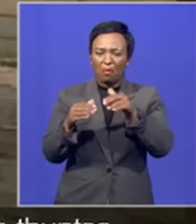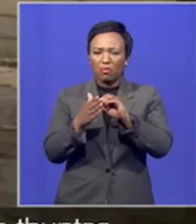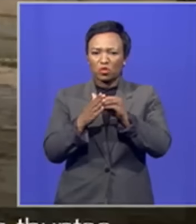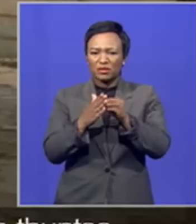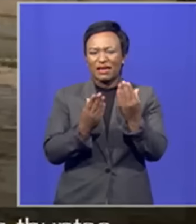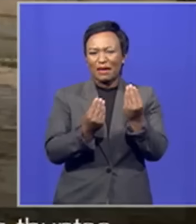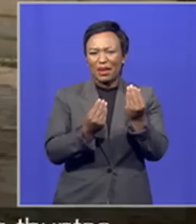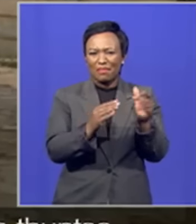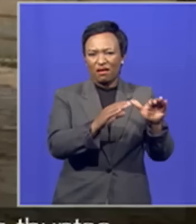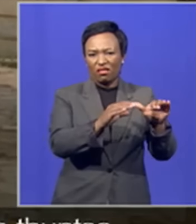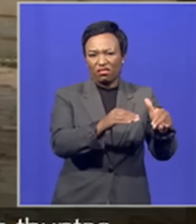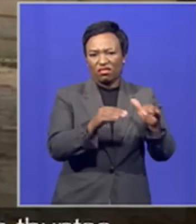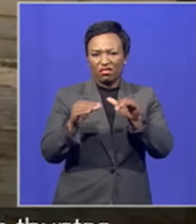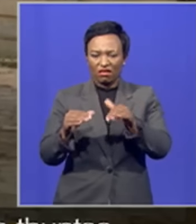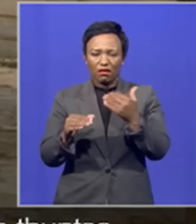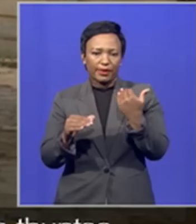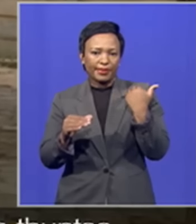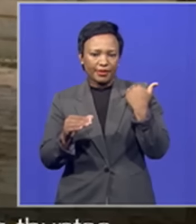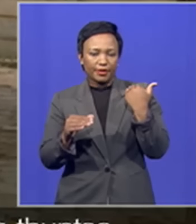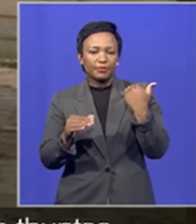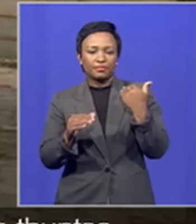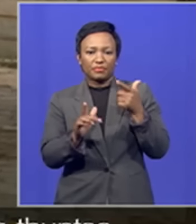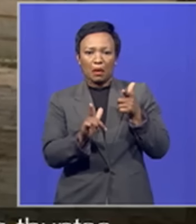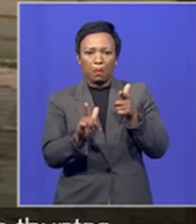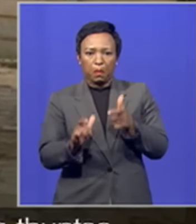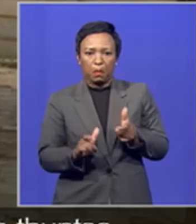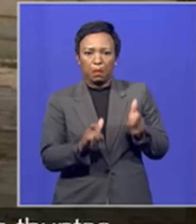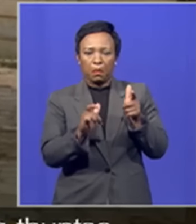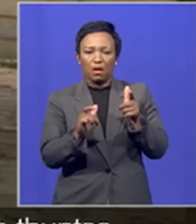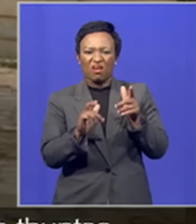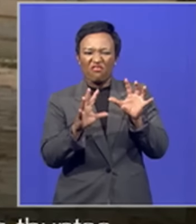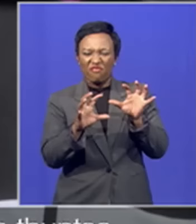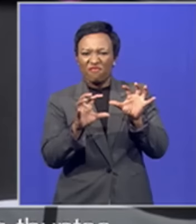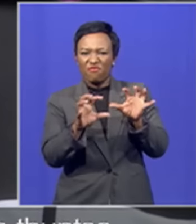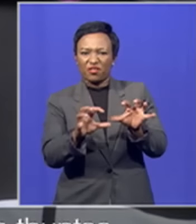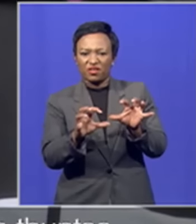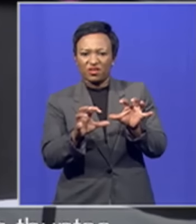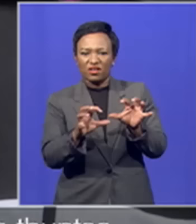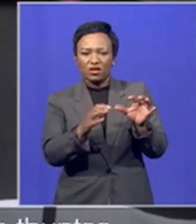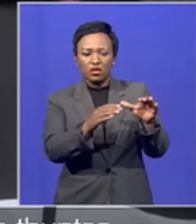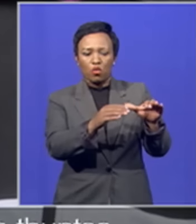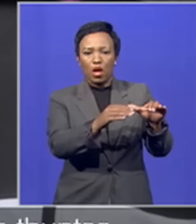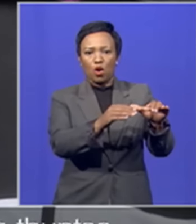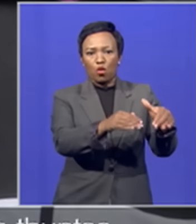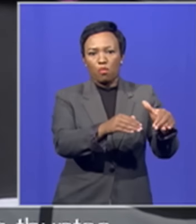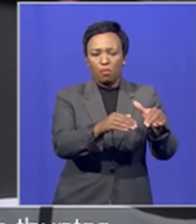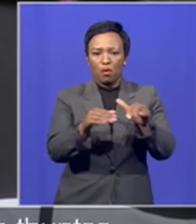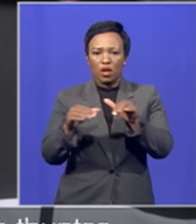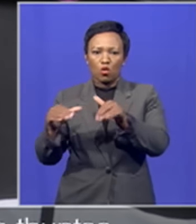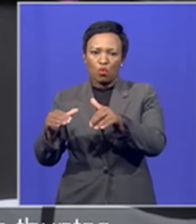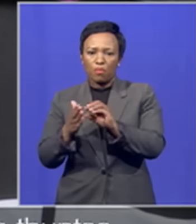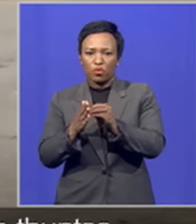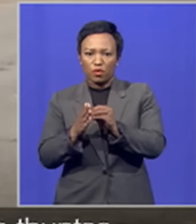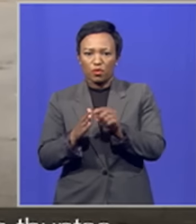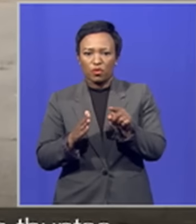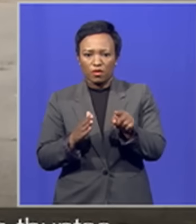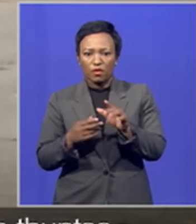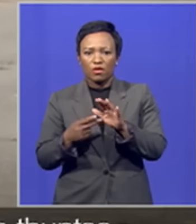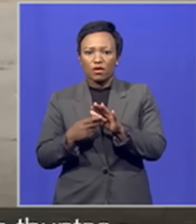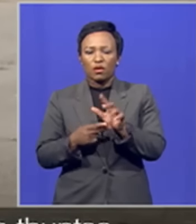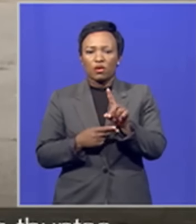kgaolo eno e nile le dithuntsho tse di aparetsweng ke ditiriso dikgoka magareng ga digongwana tsa diselampa e leng tsa